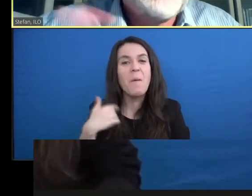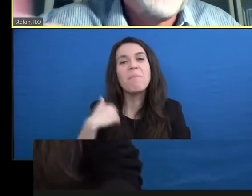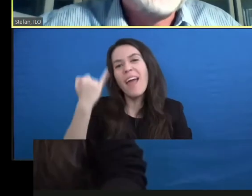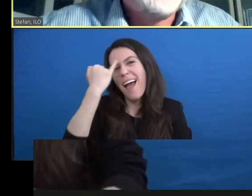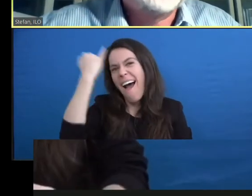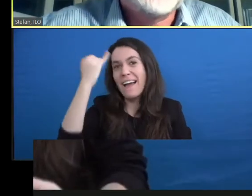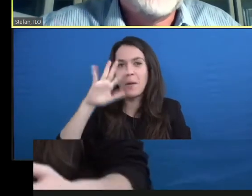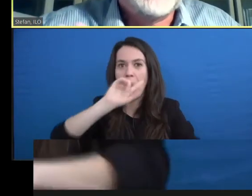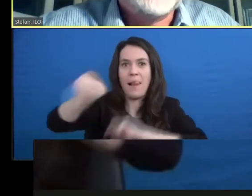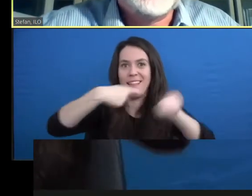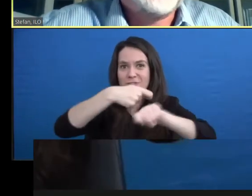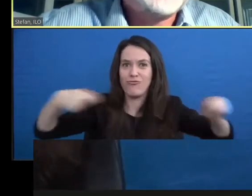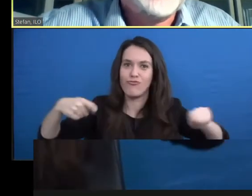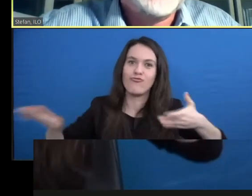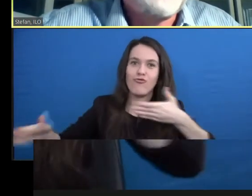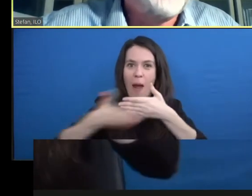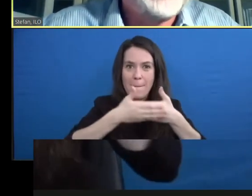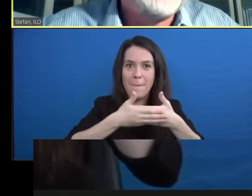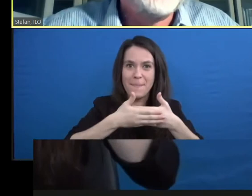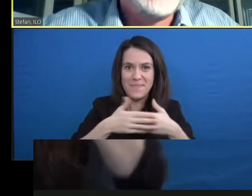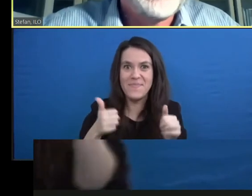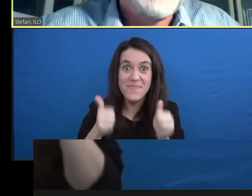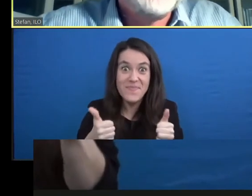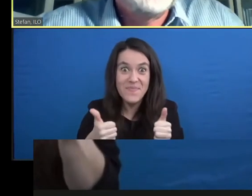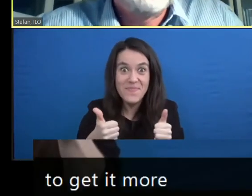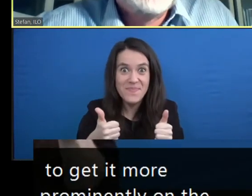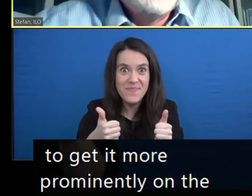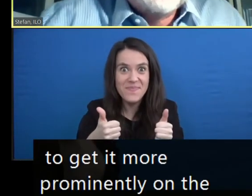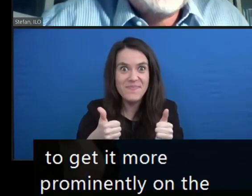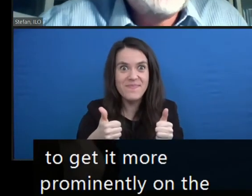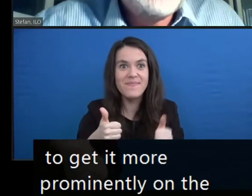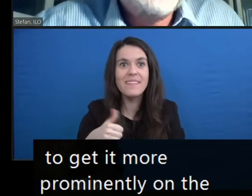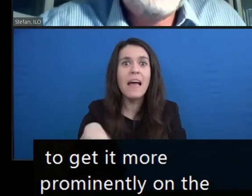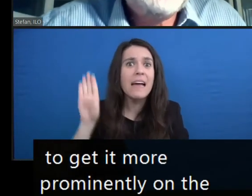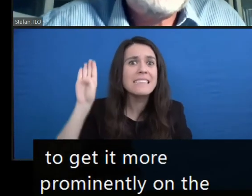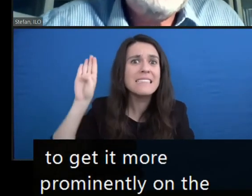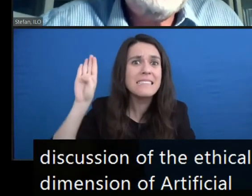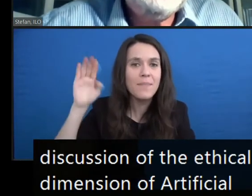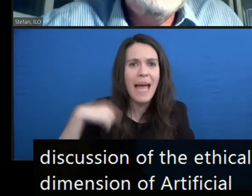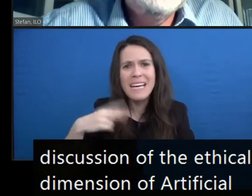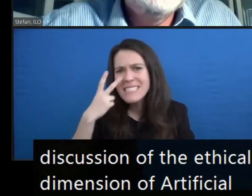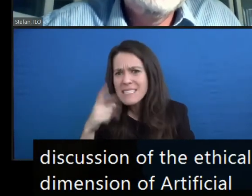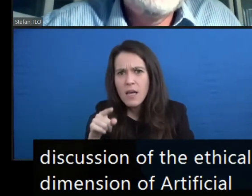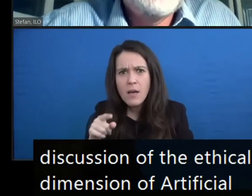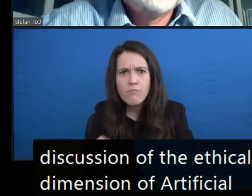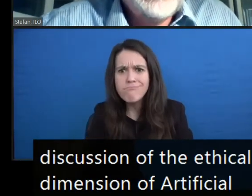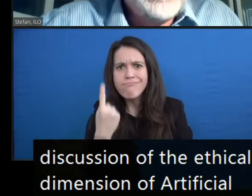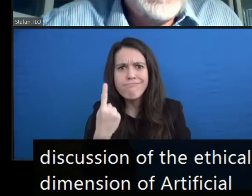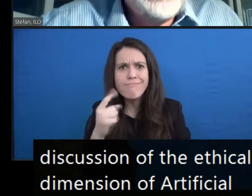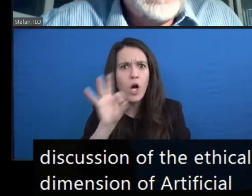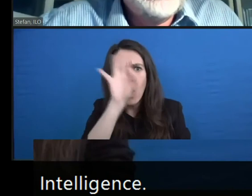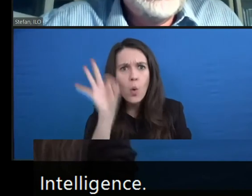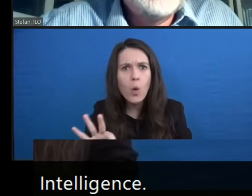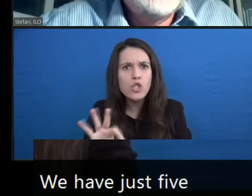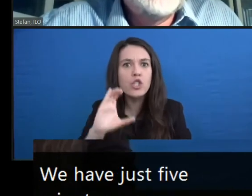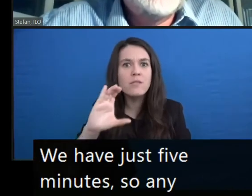have a final minute just with addressing a couple of other issues that have come up in them. There's a question I see saying the CRPD committee are preparing a paper